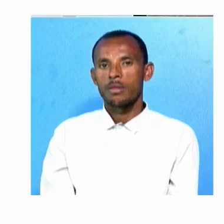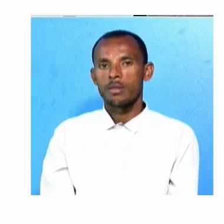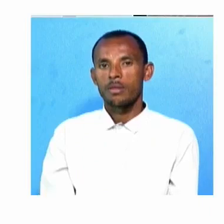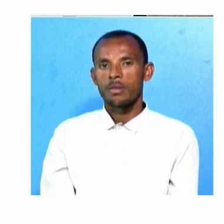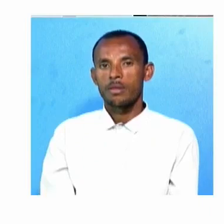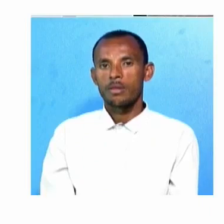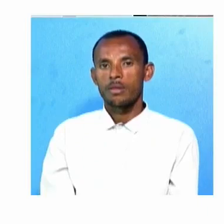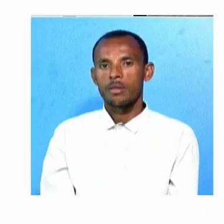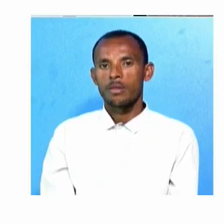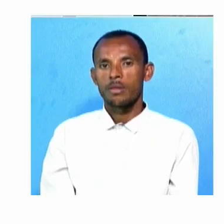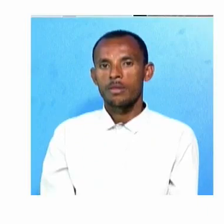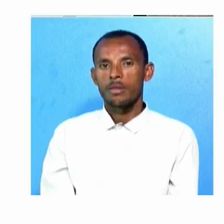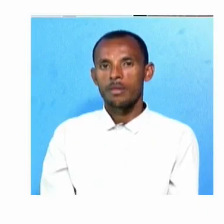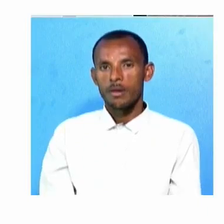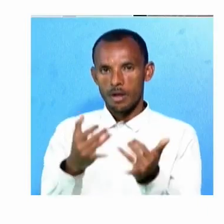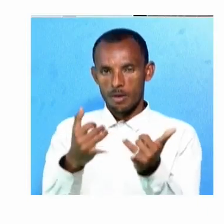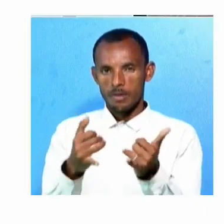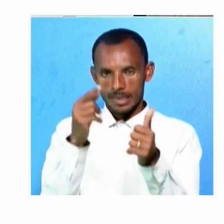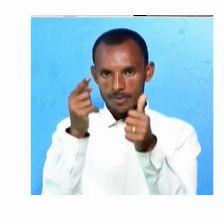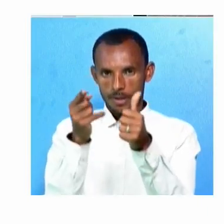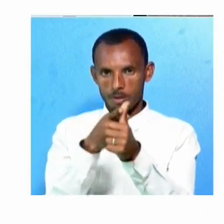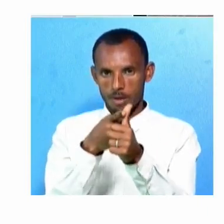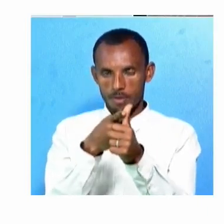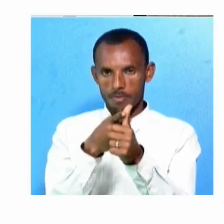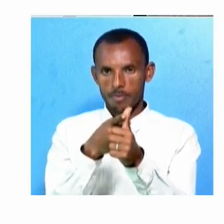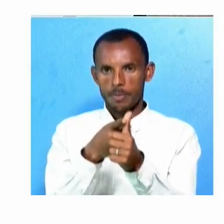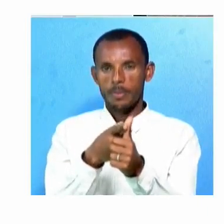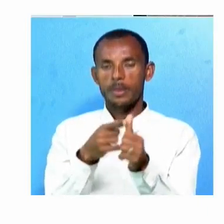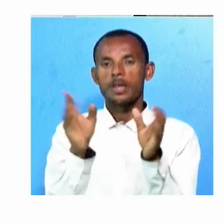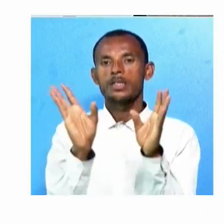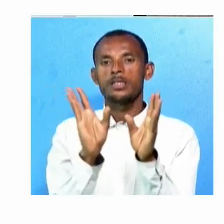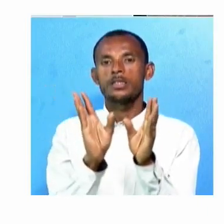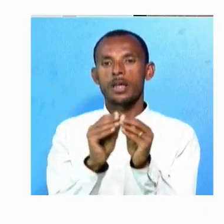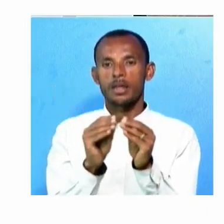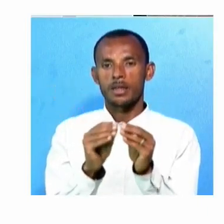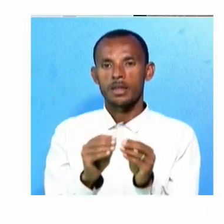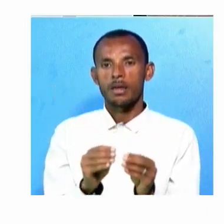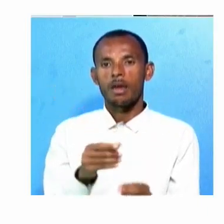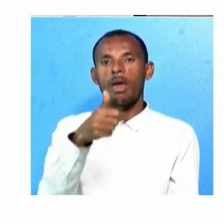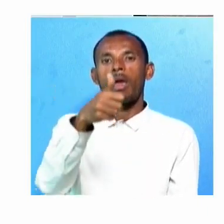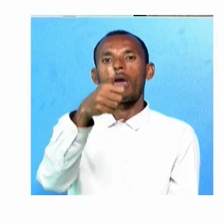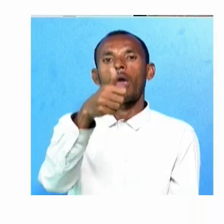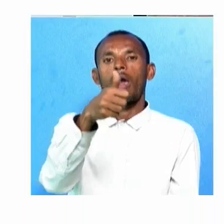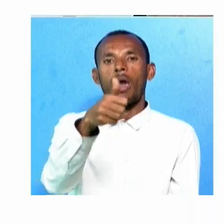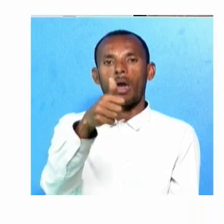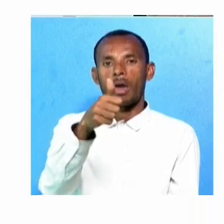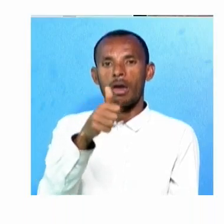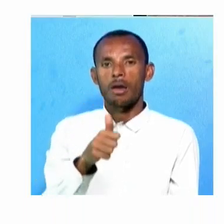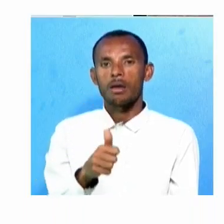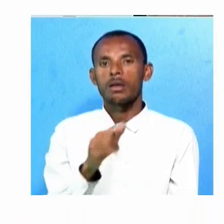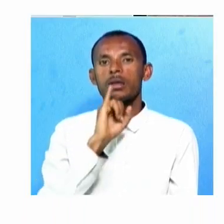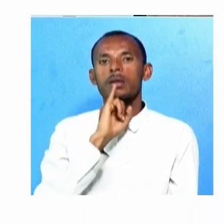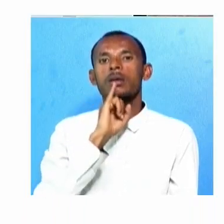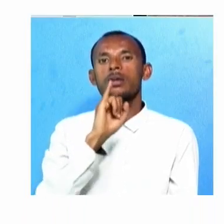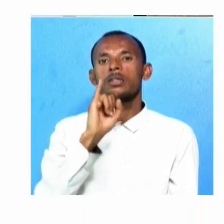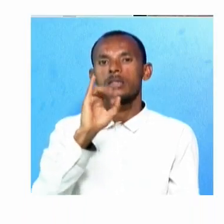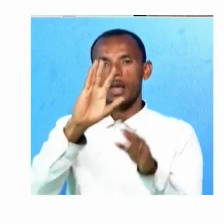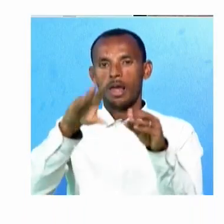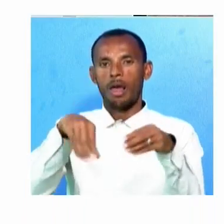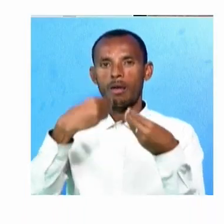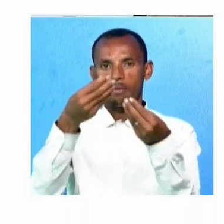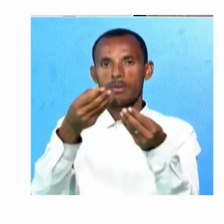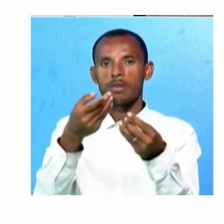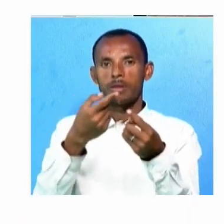not. Now the first one, set A is given to